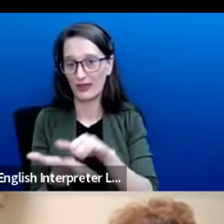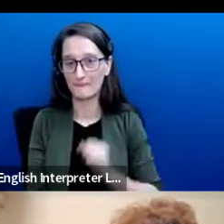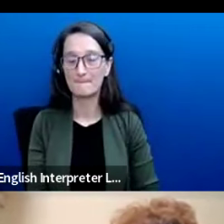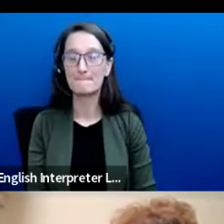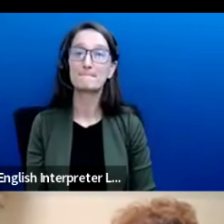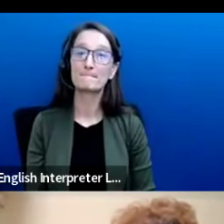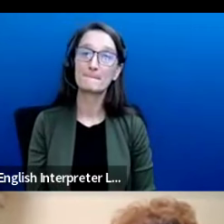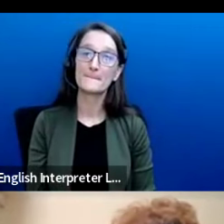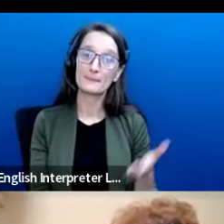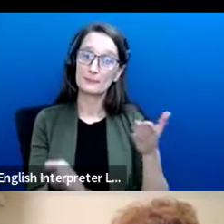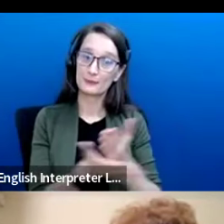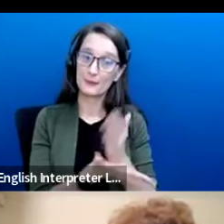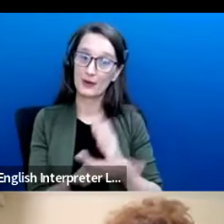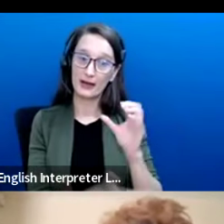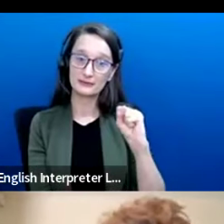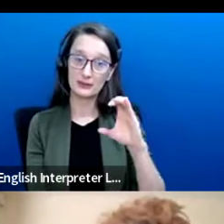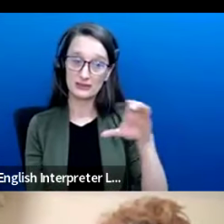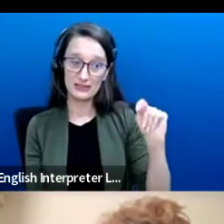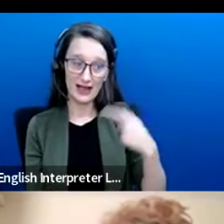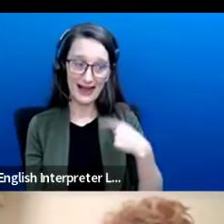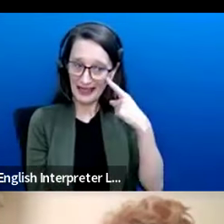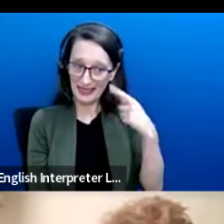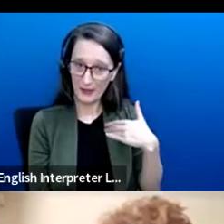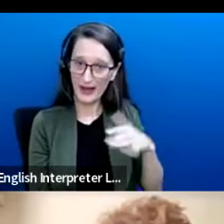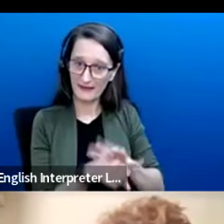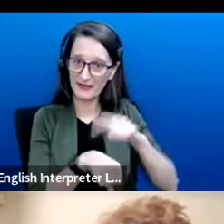All right, Scott, I think we've got time for an HCBS update.